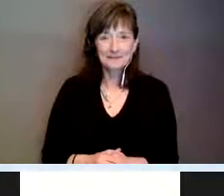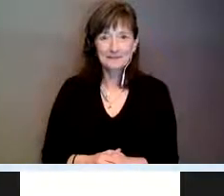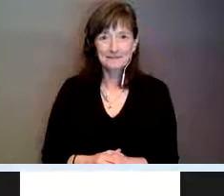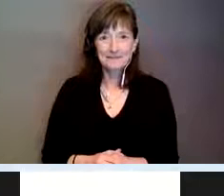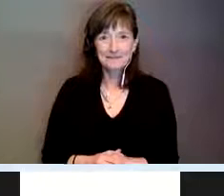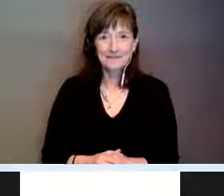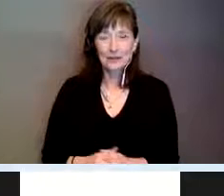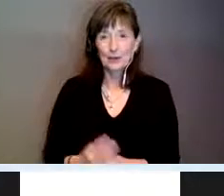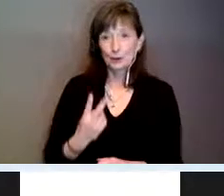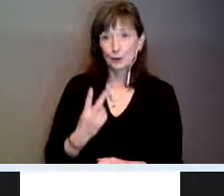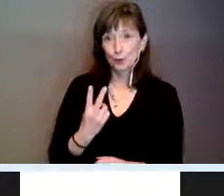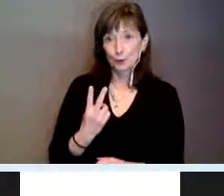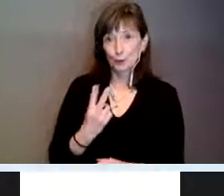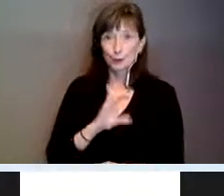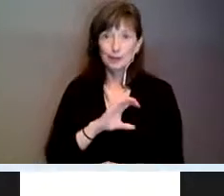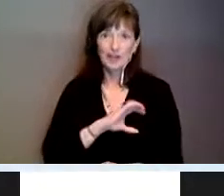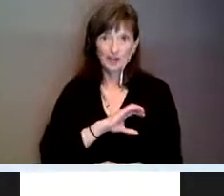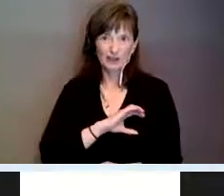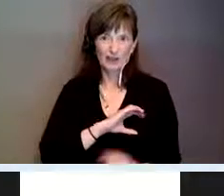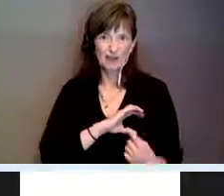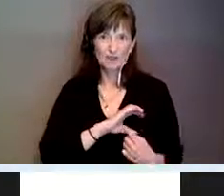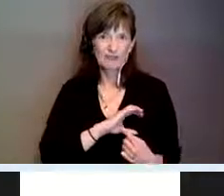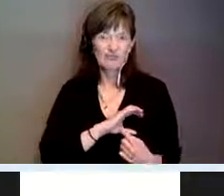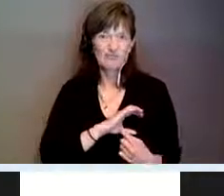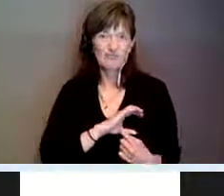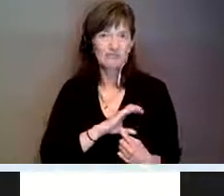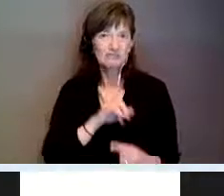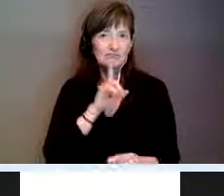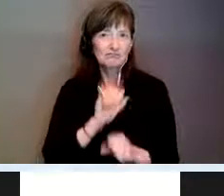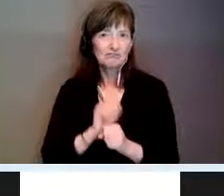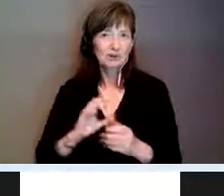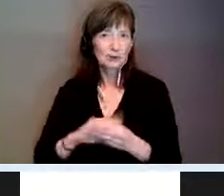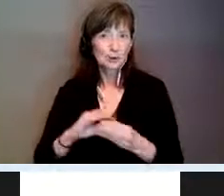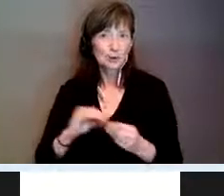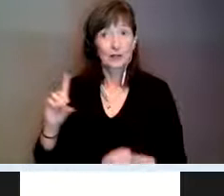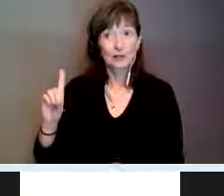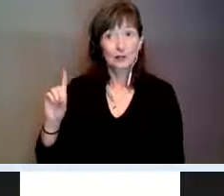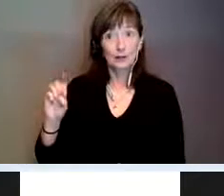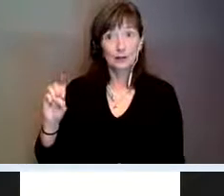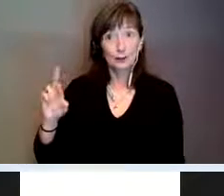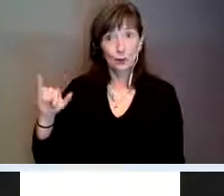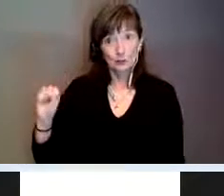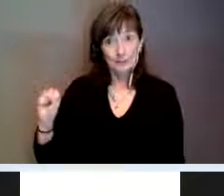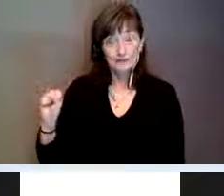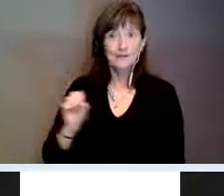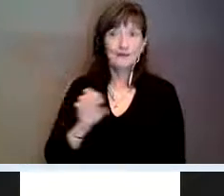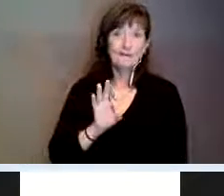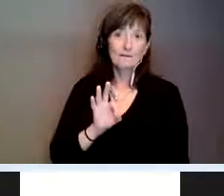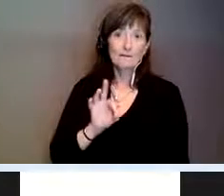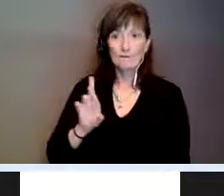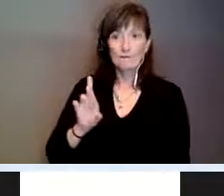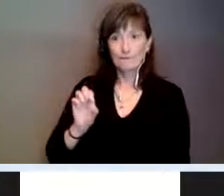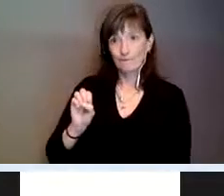are two characters that we decided were going to be the ones telling the story, and that's Doris and Fred. And they